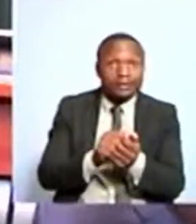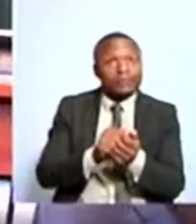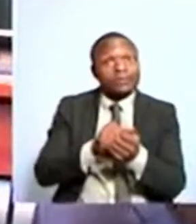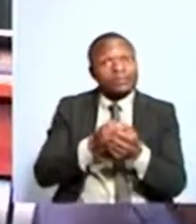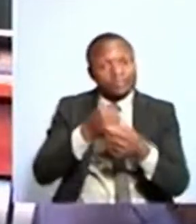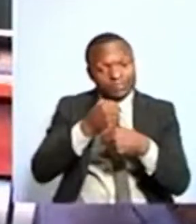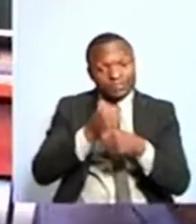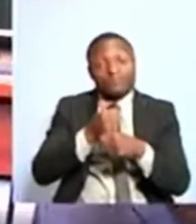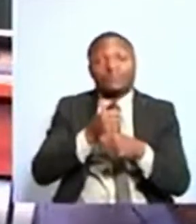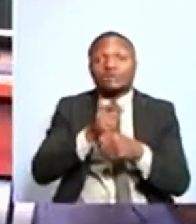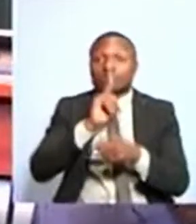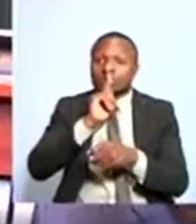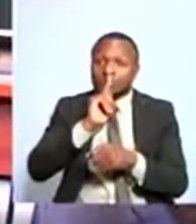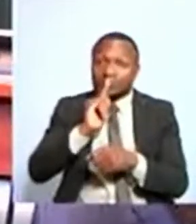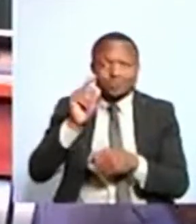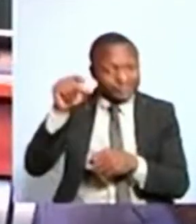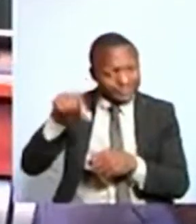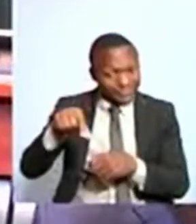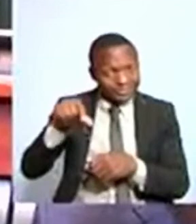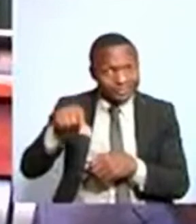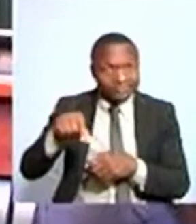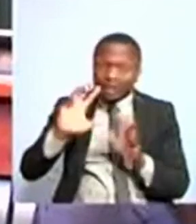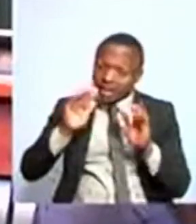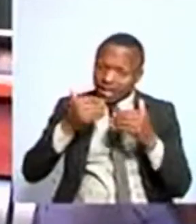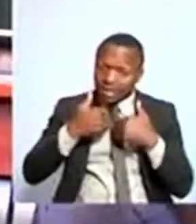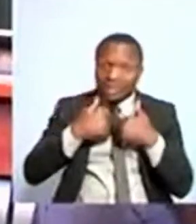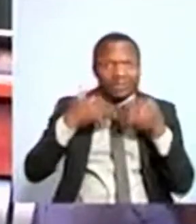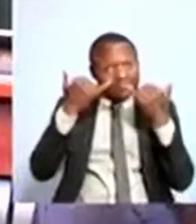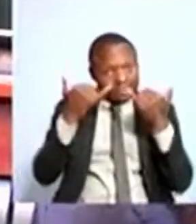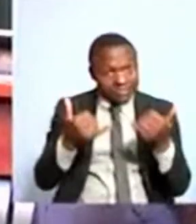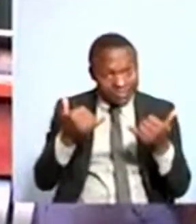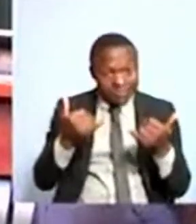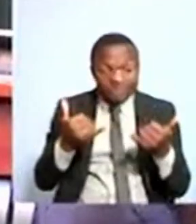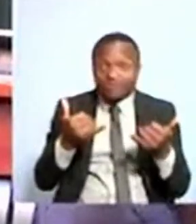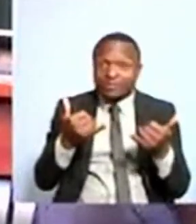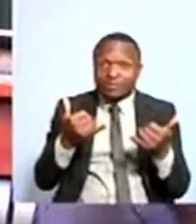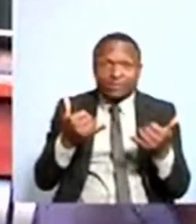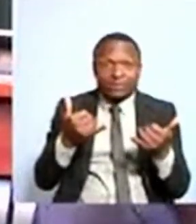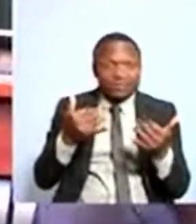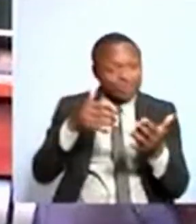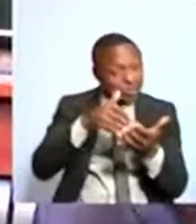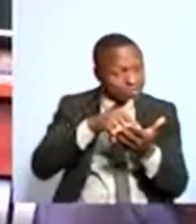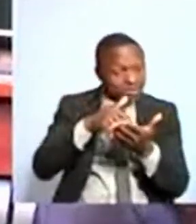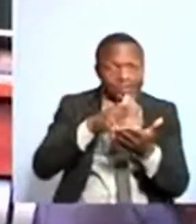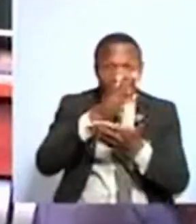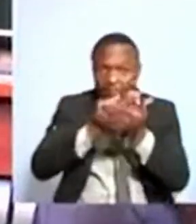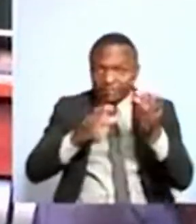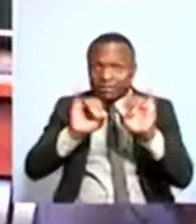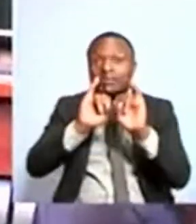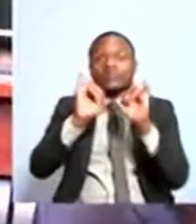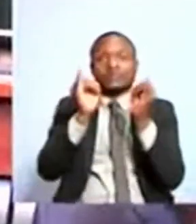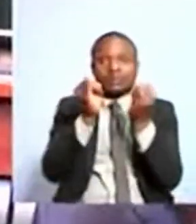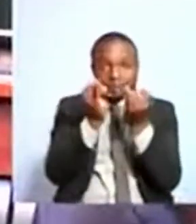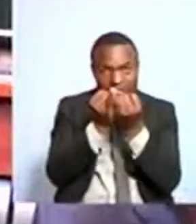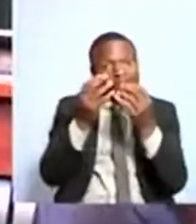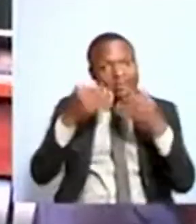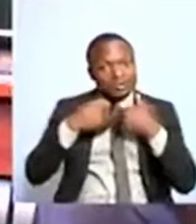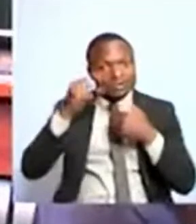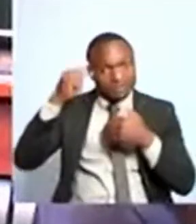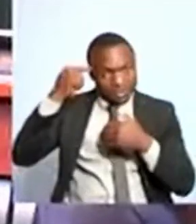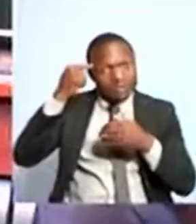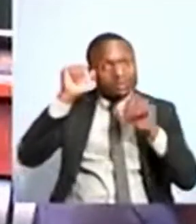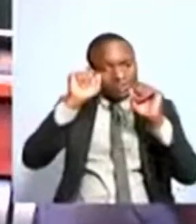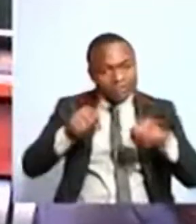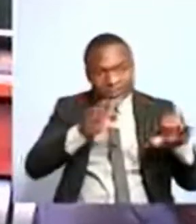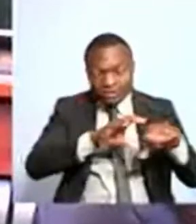quality, we have now awakened some of the agencies that we have in government to make sure that they do their